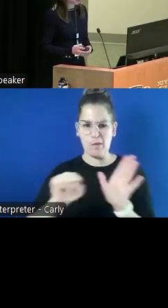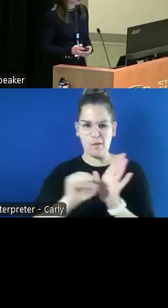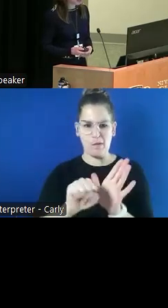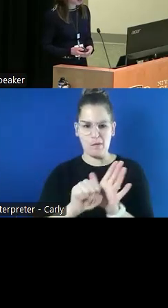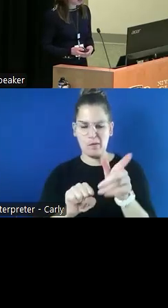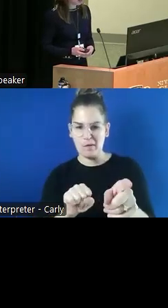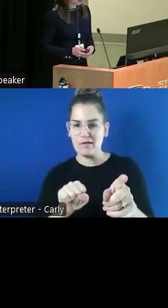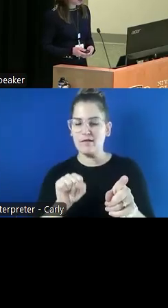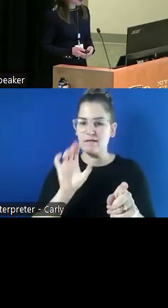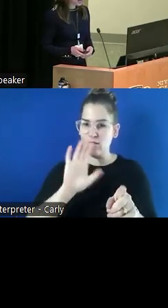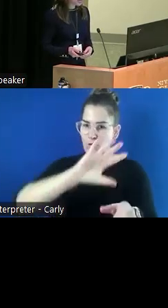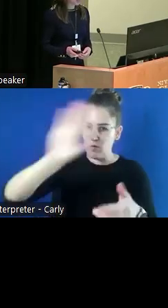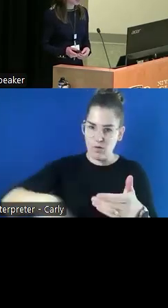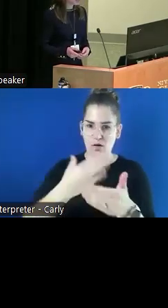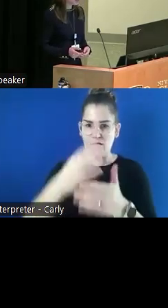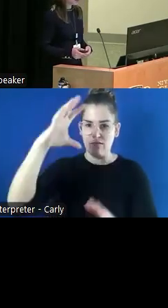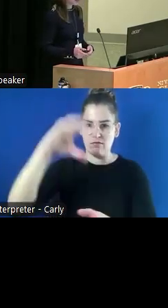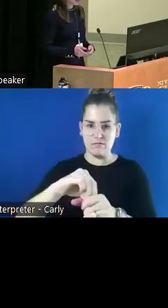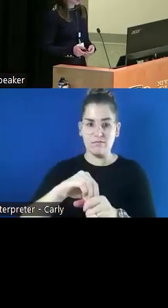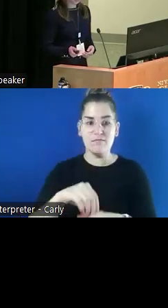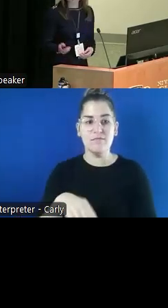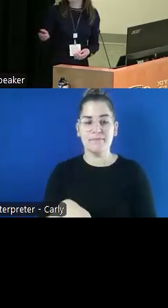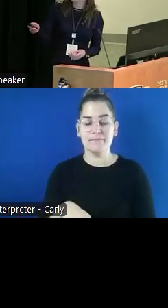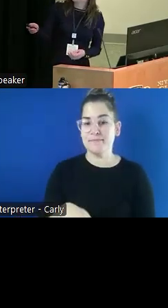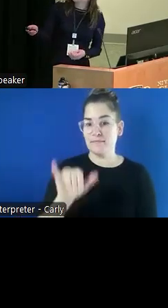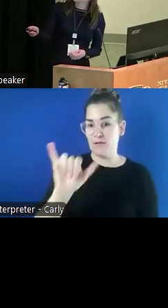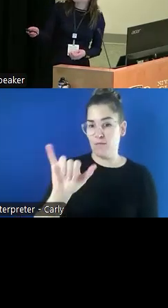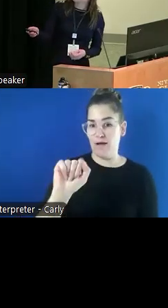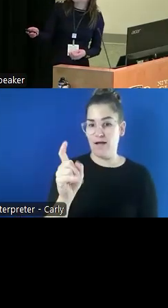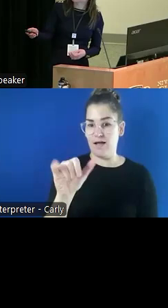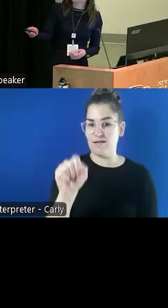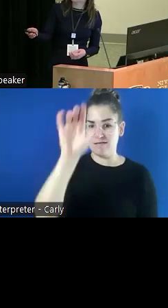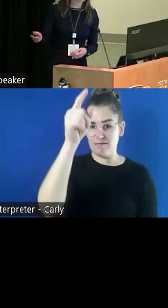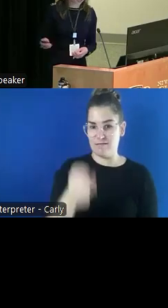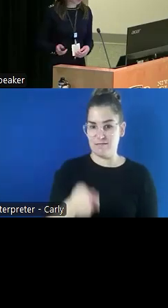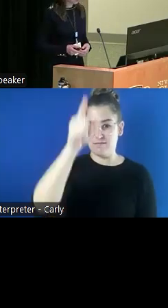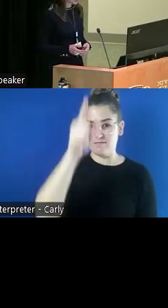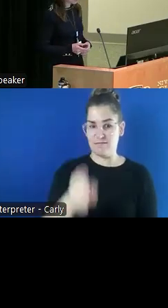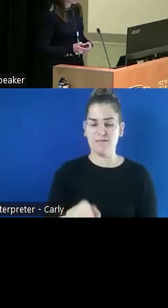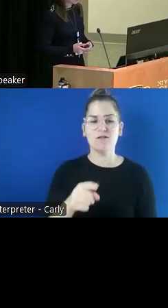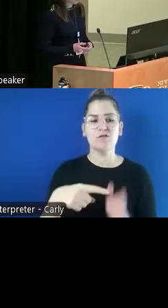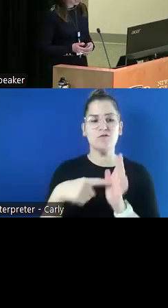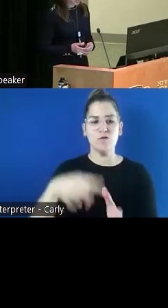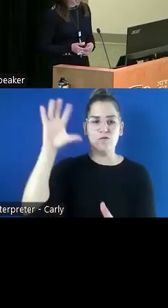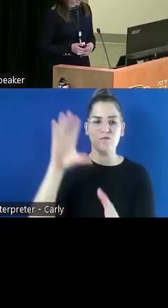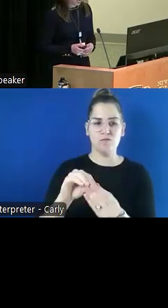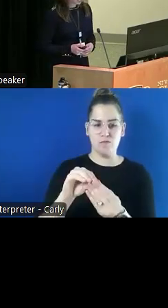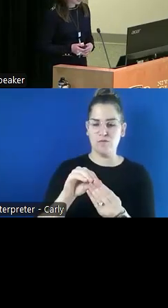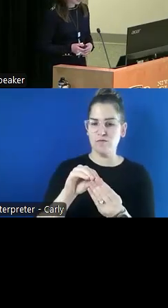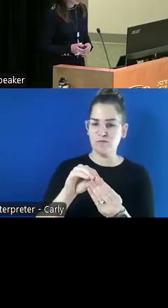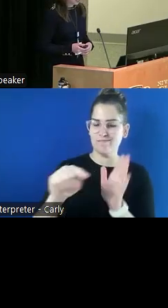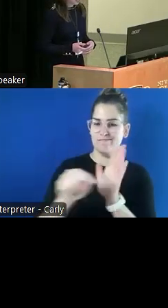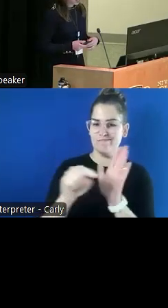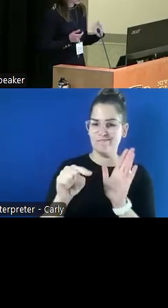study. The y-axis represents total severity of negative symptoms